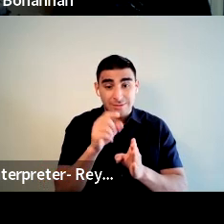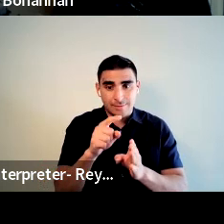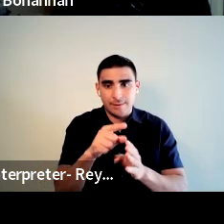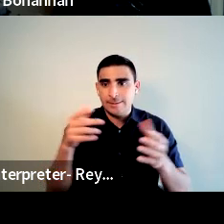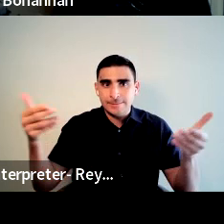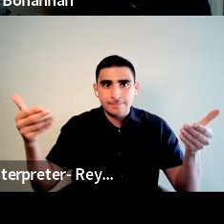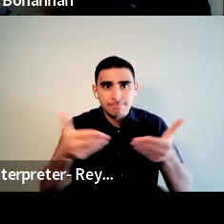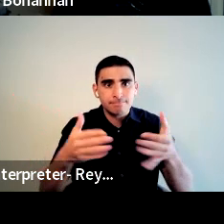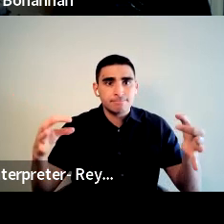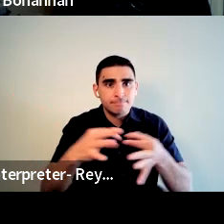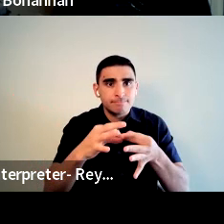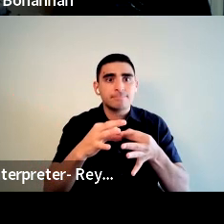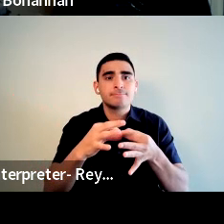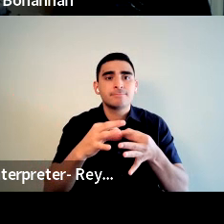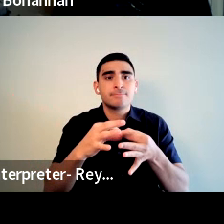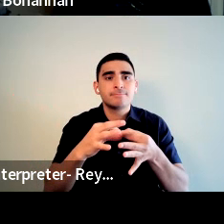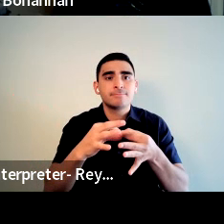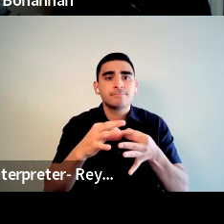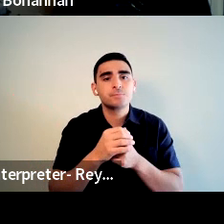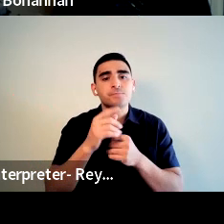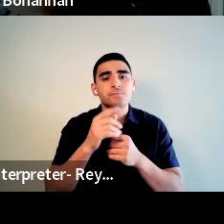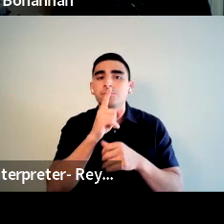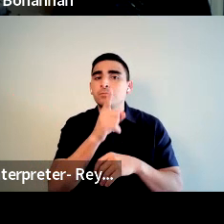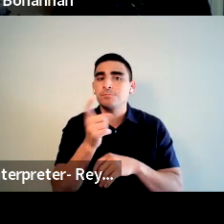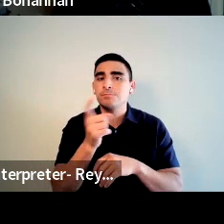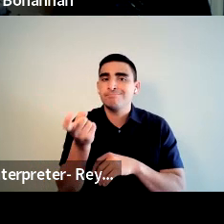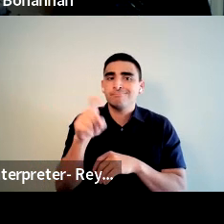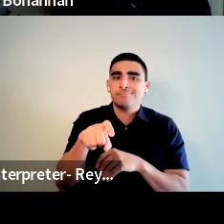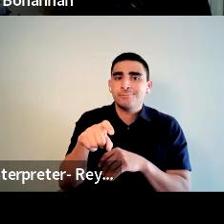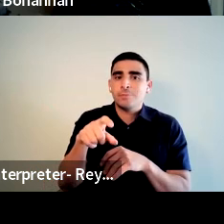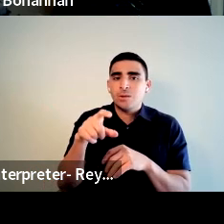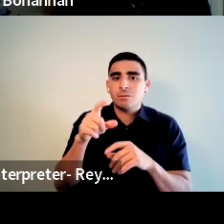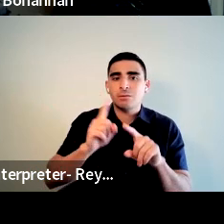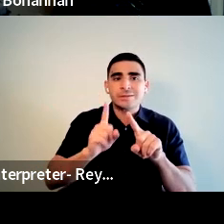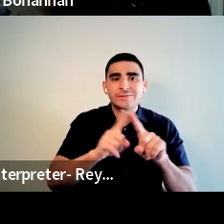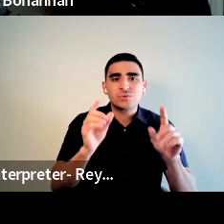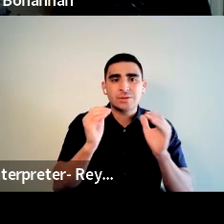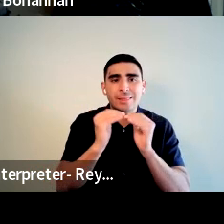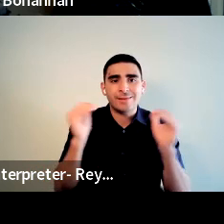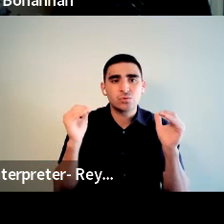bring the message to their communities. So there's to be lots of levels to this. And,